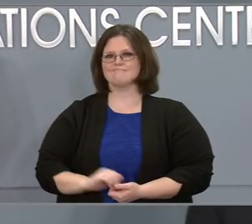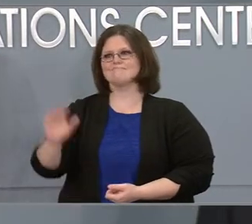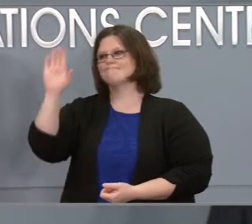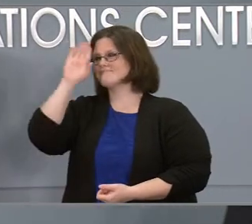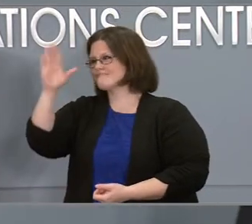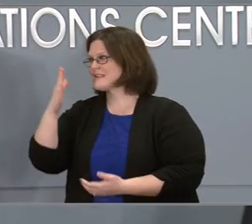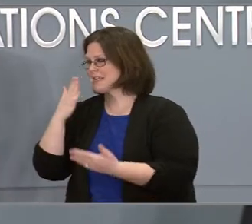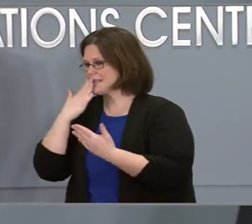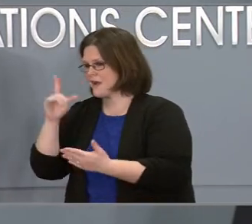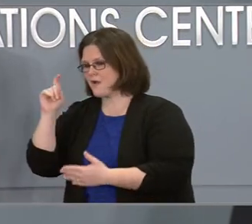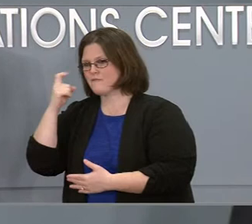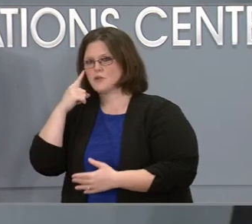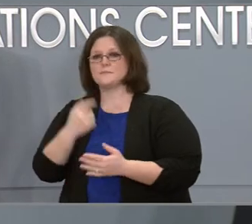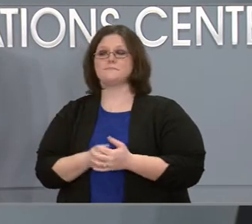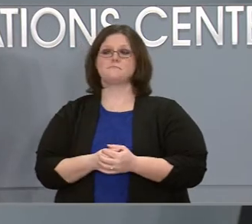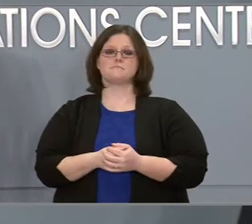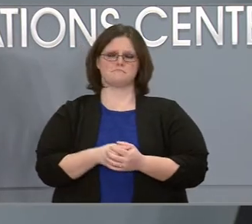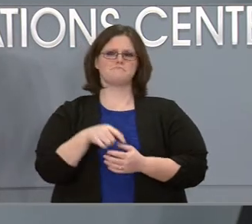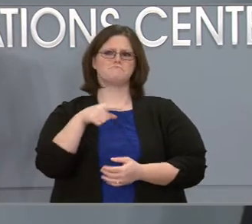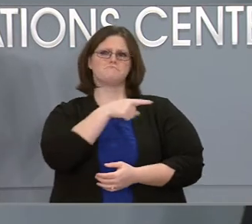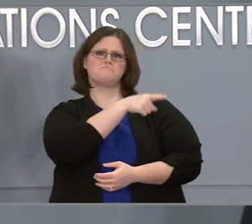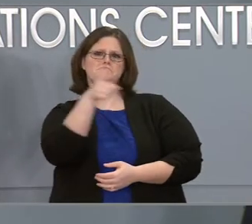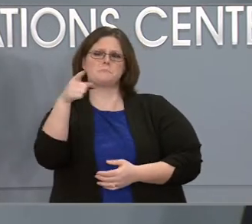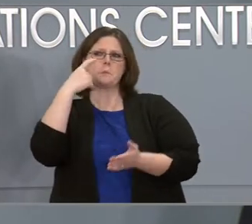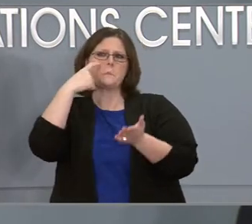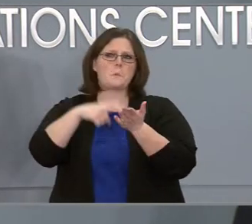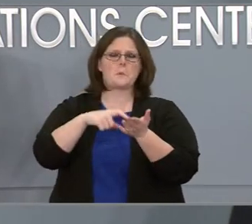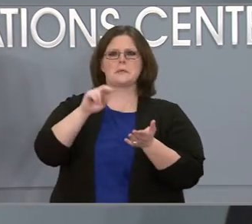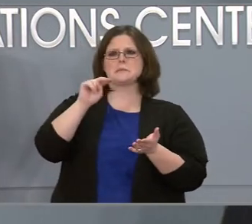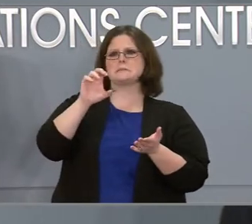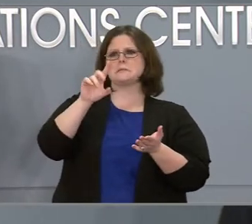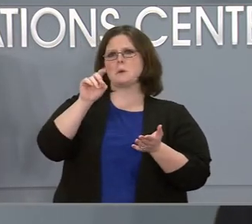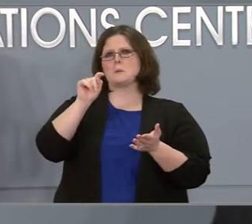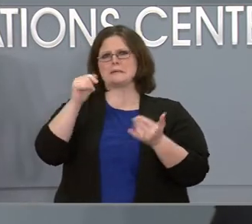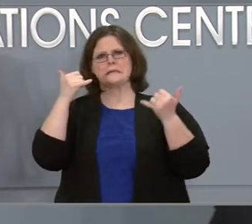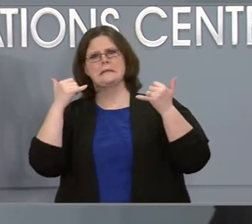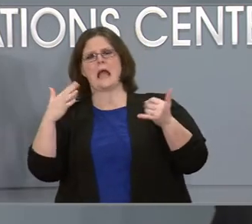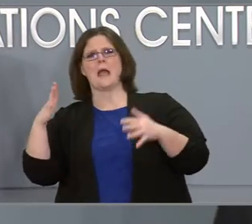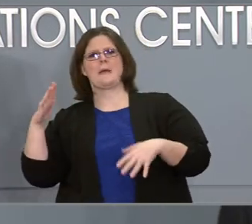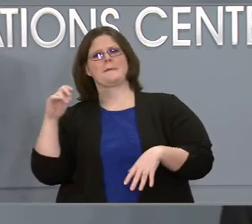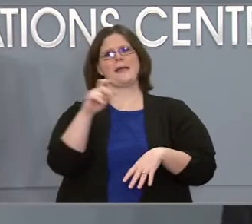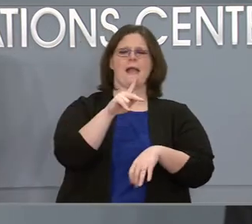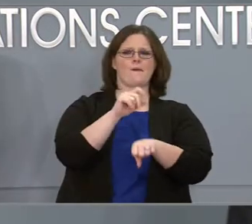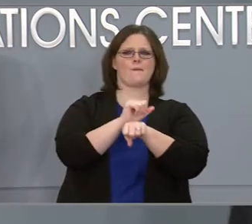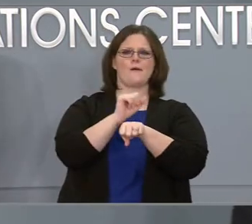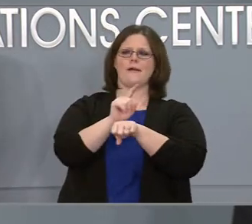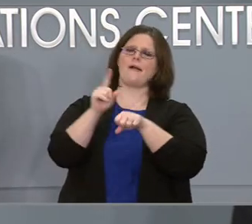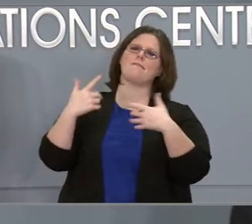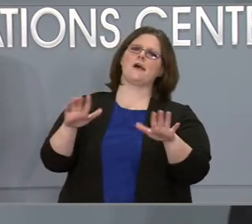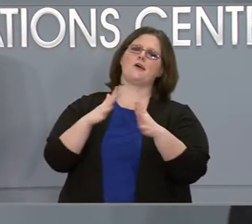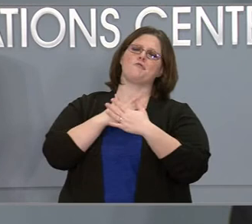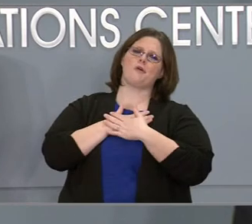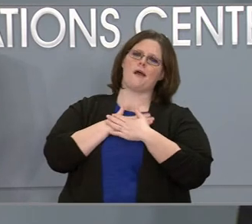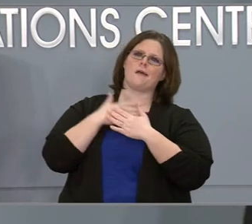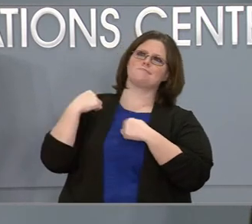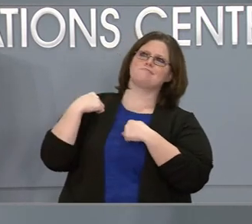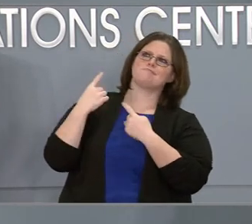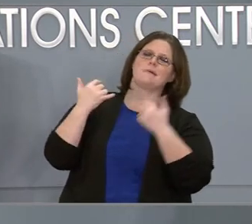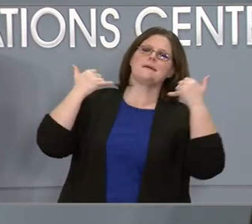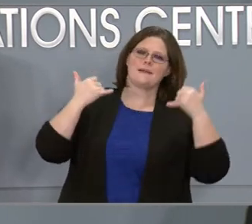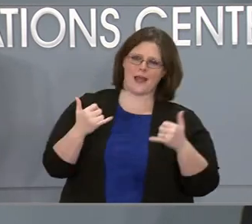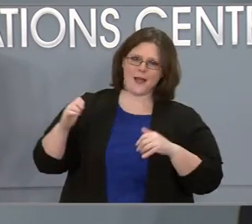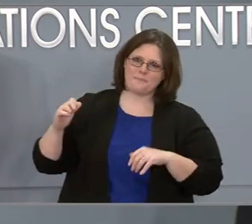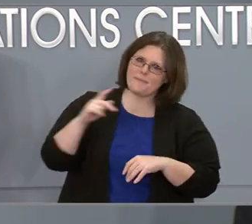Thank you, Governor. NCDOT crews have rested up from last weekend's storm and all already pre-treating roads in advance of the winter